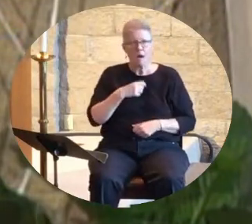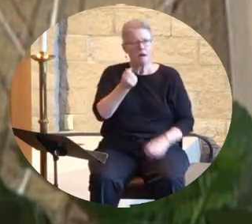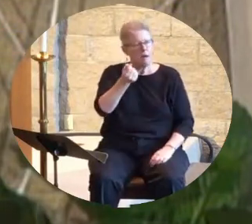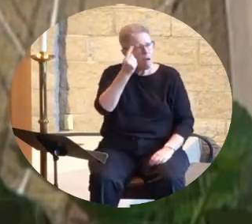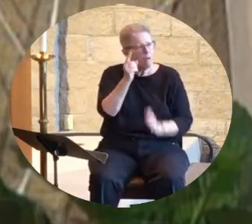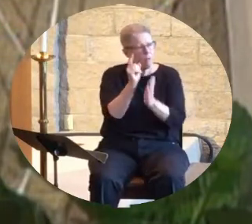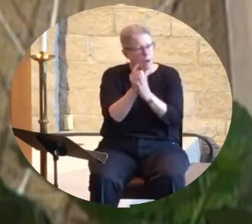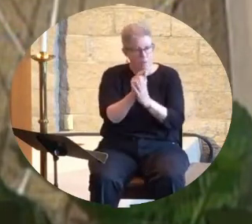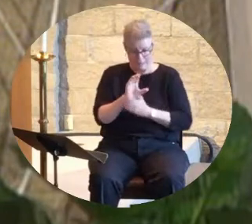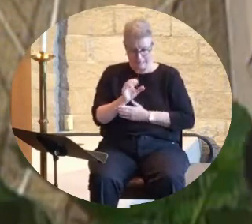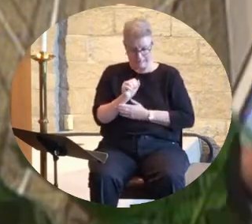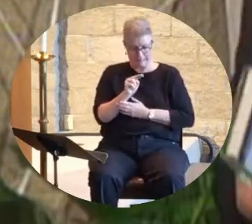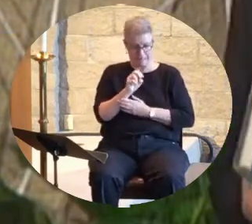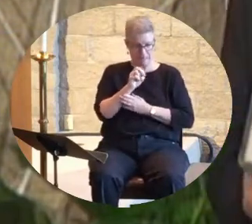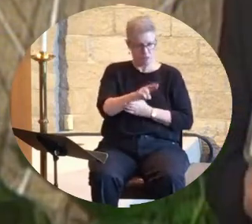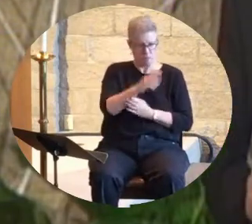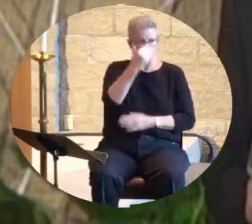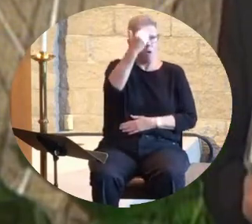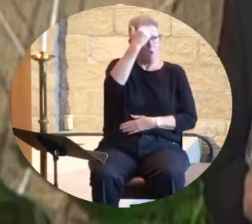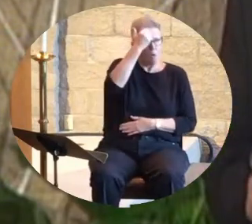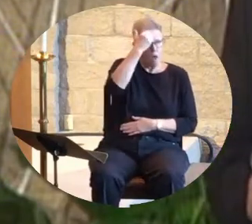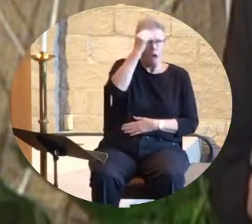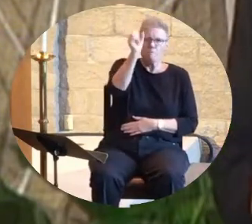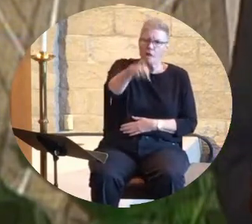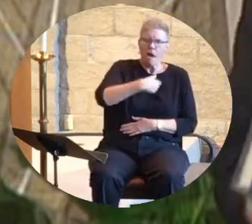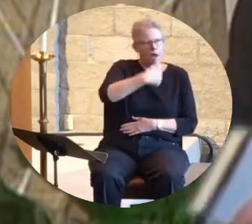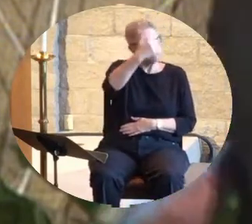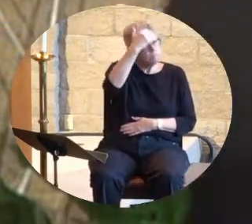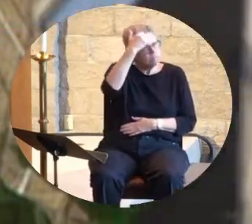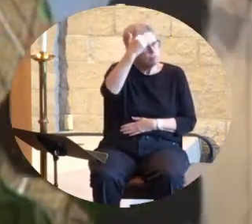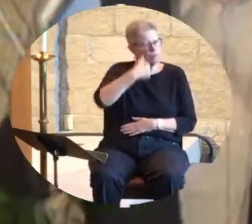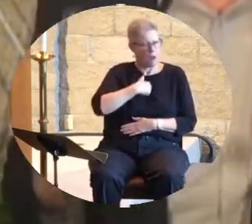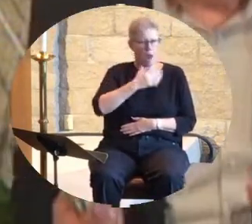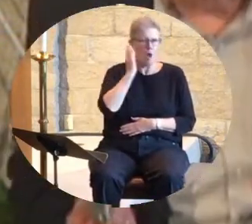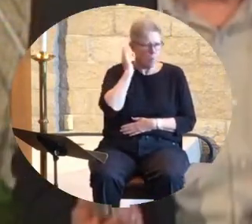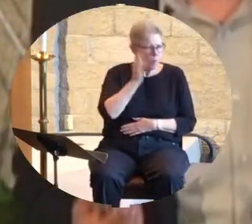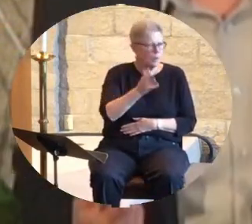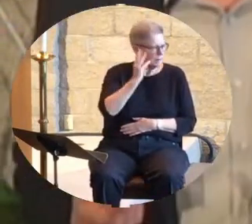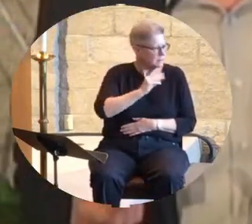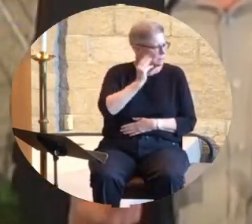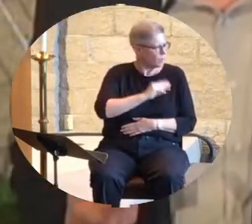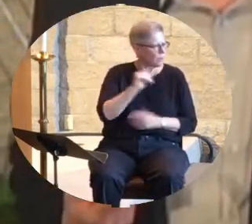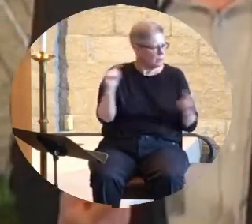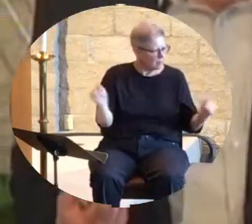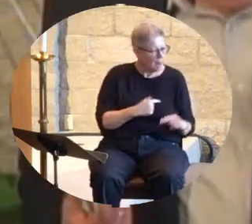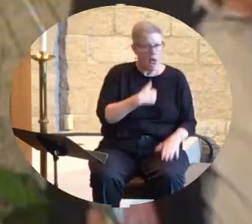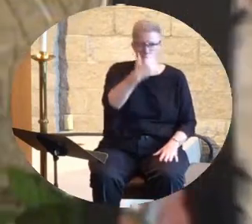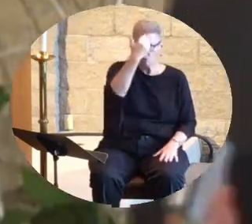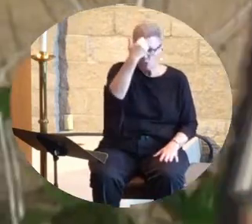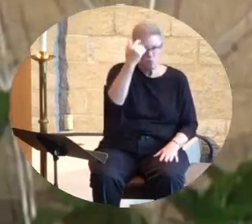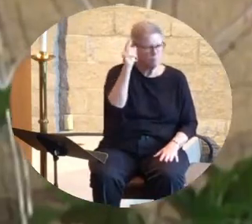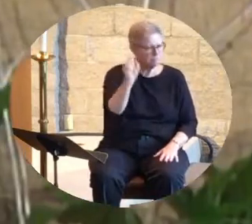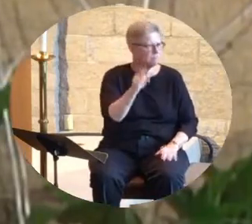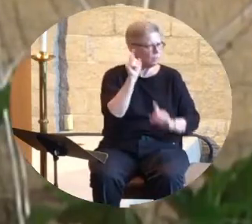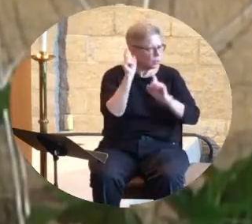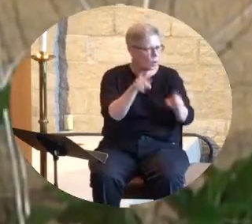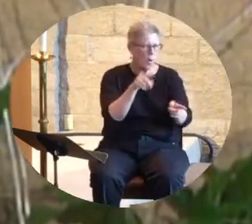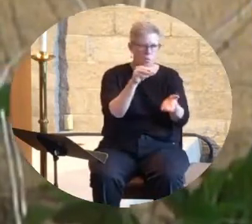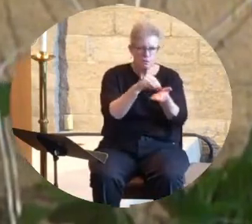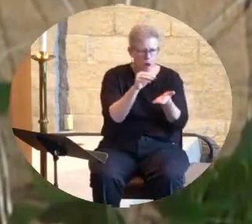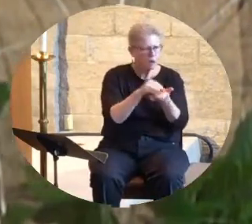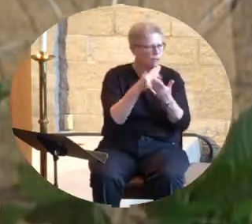it. And I knew I would feel some pain. And I knew that I had to have treatment. And yet, through that whole time,